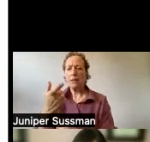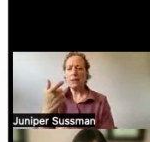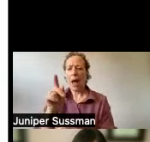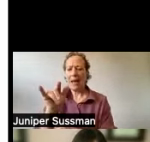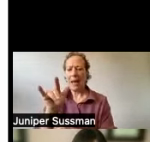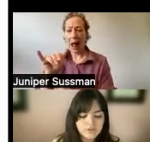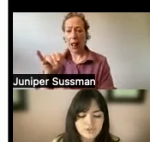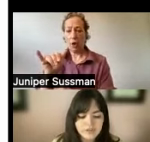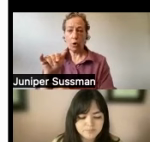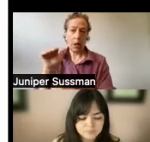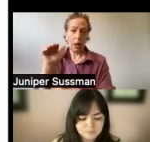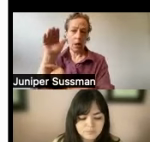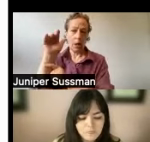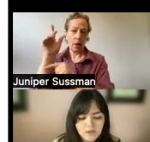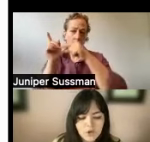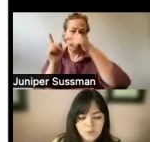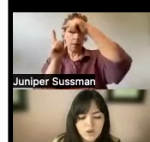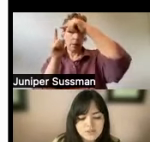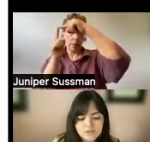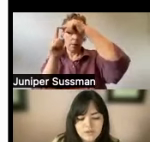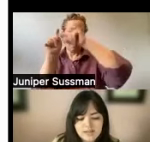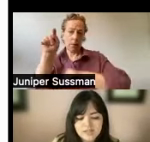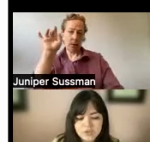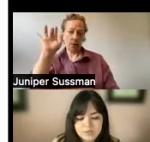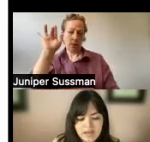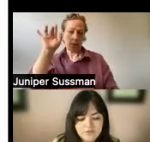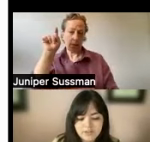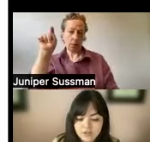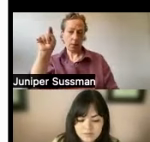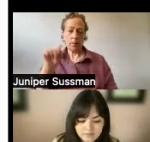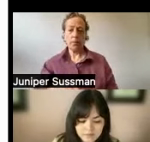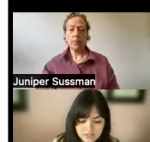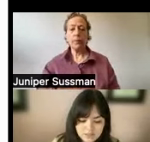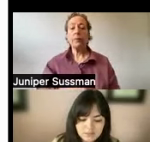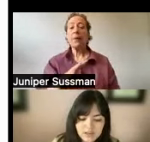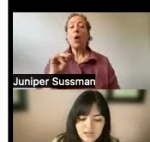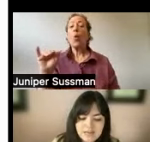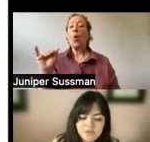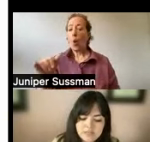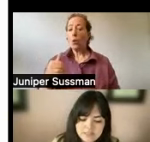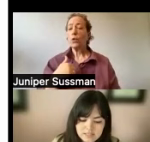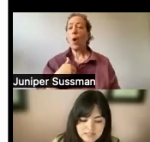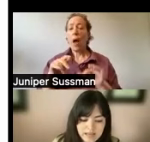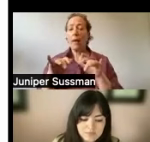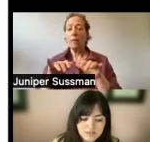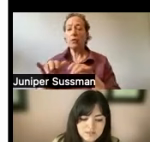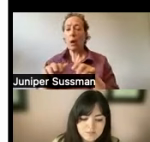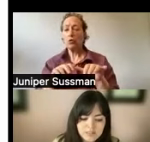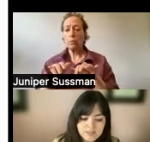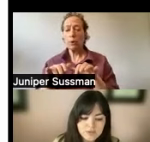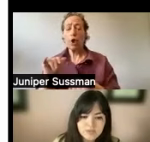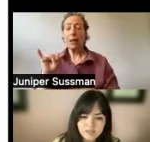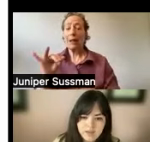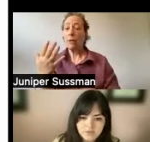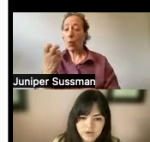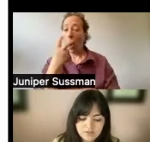upper right-hand corner of your screen. We're also utilizing Zoom's live transcription function. If you need to see these captions,